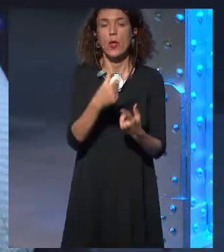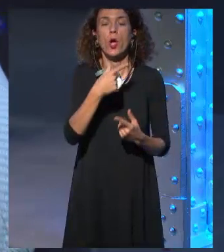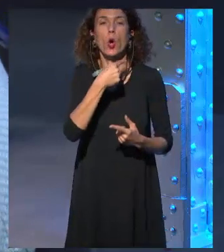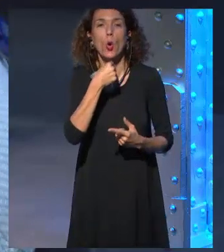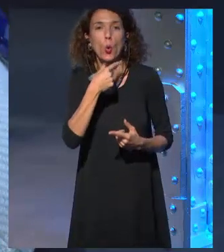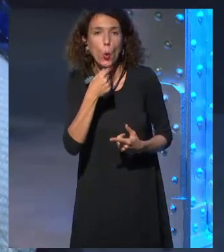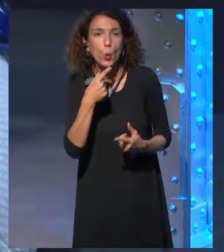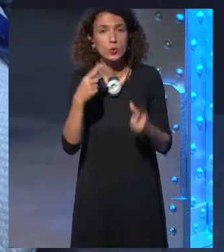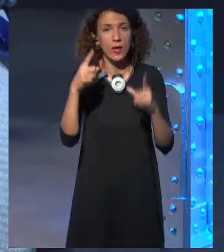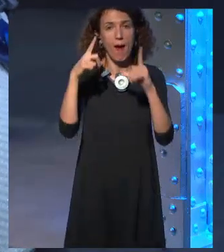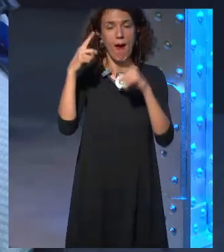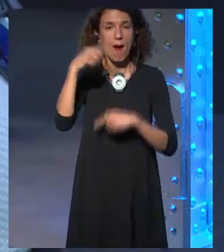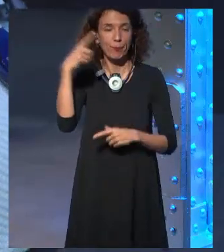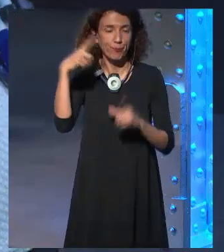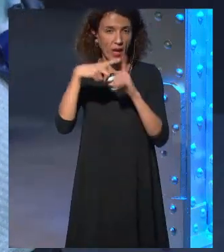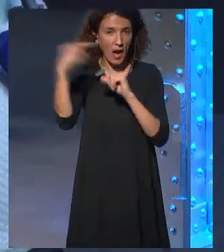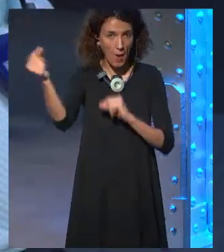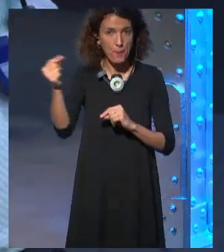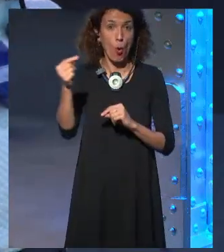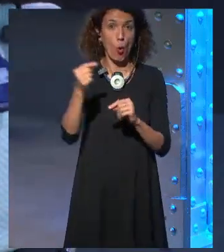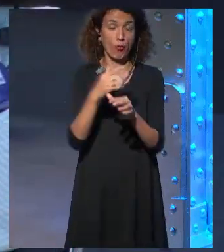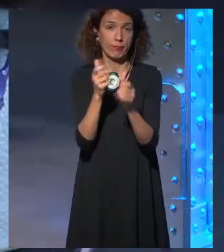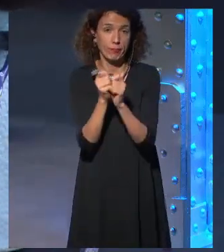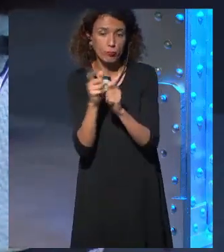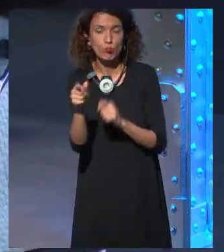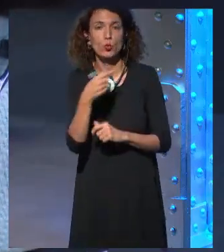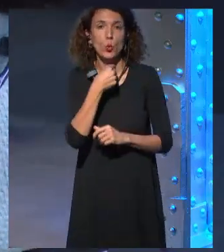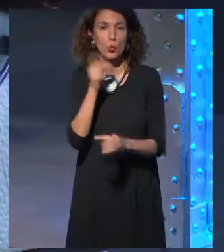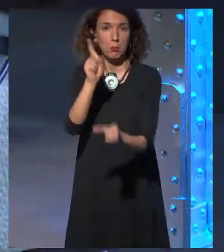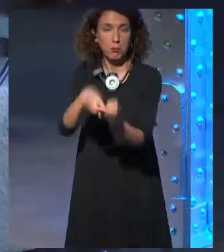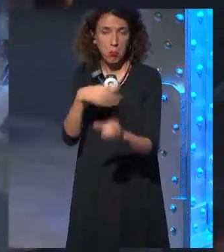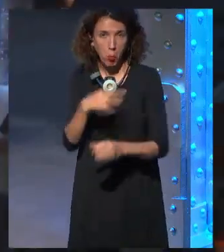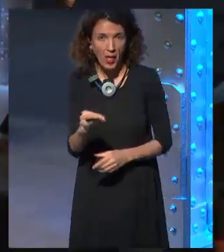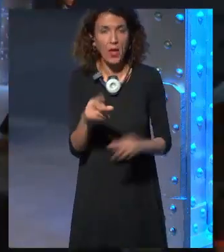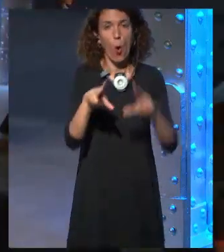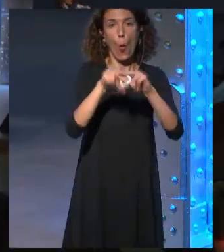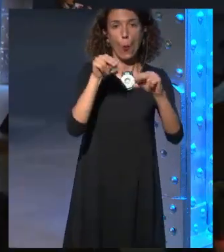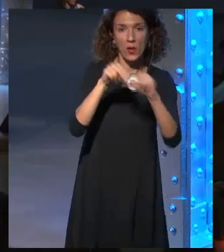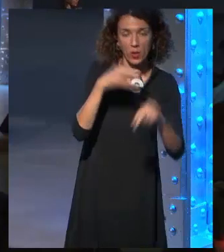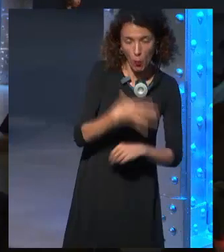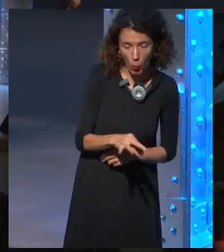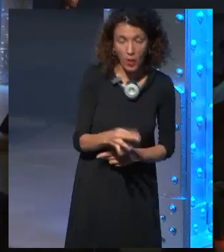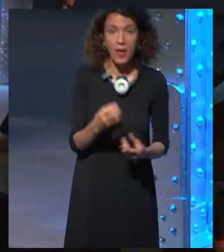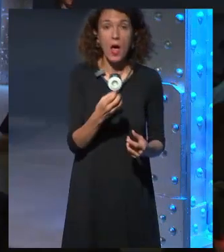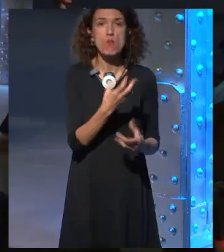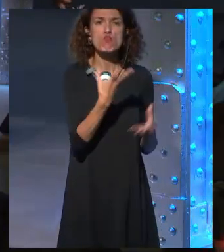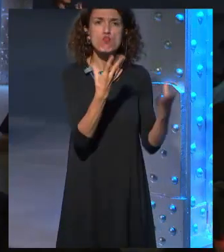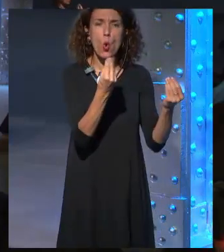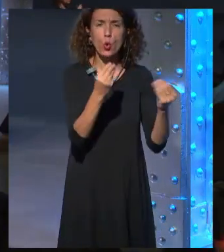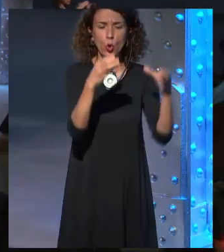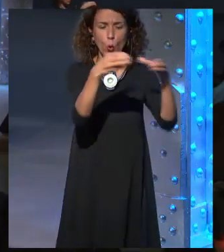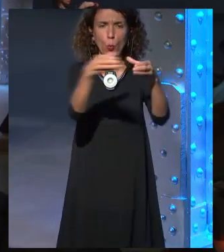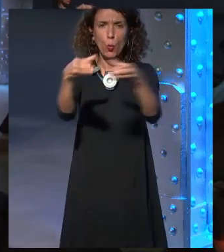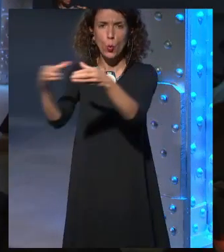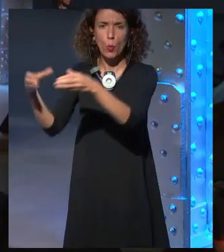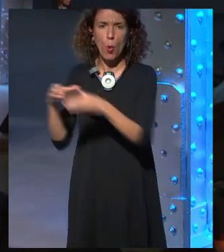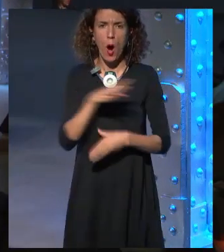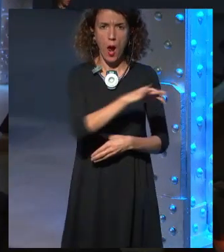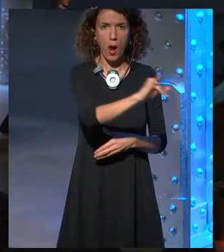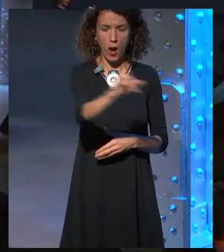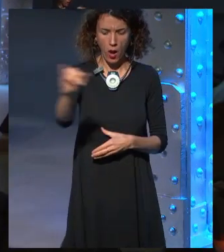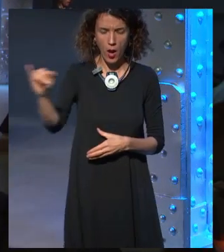video production, and in graphic design, and in writing, are going online, and there's a whole peer community that's giving them enormous amounts of